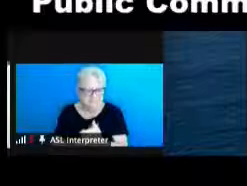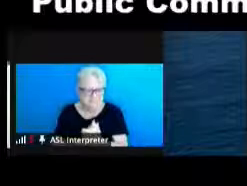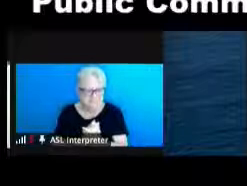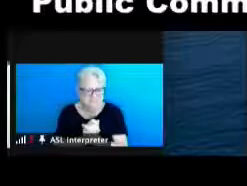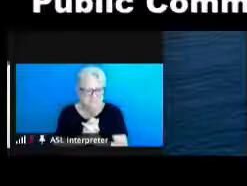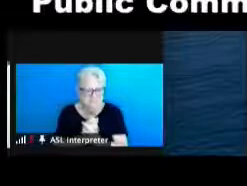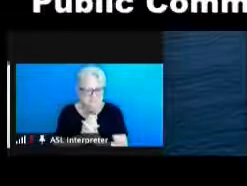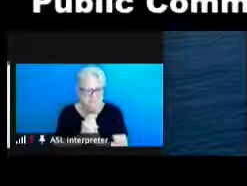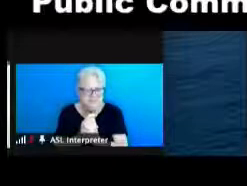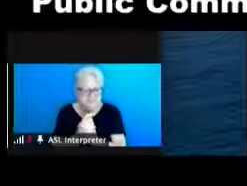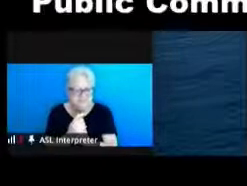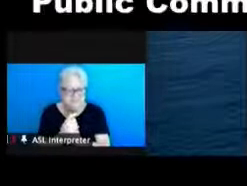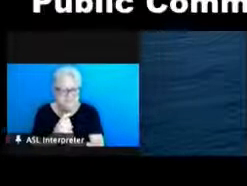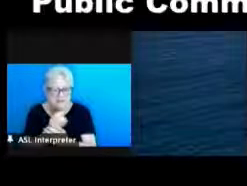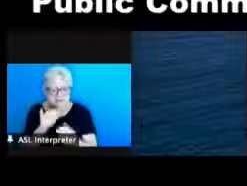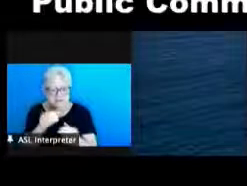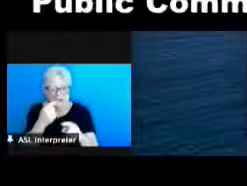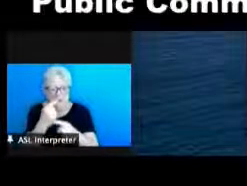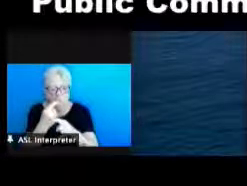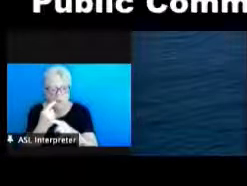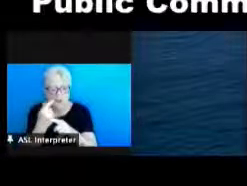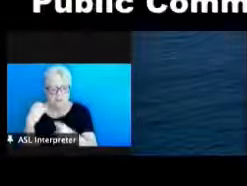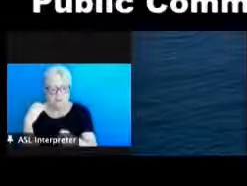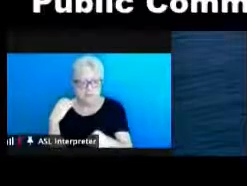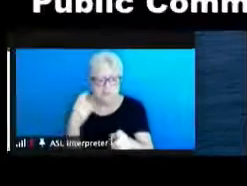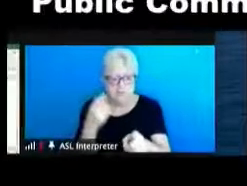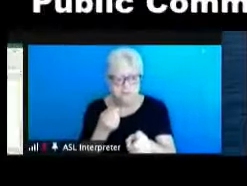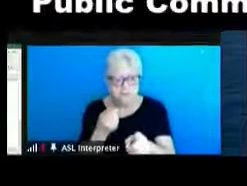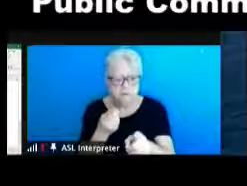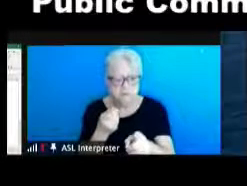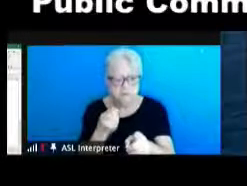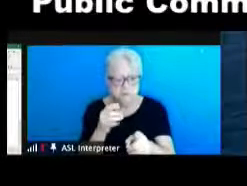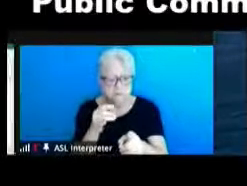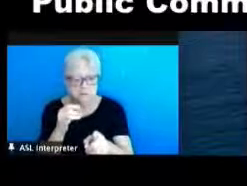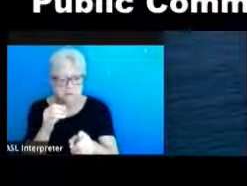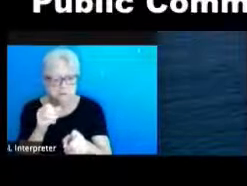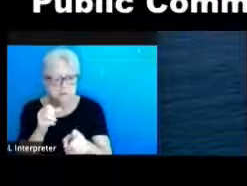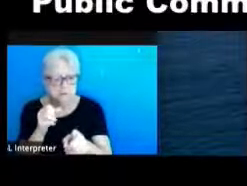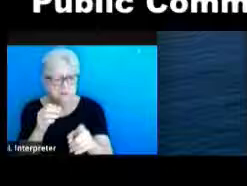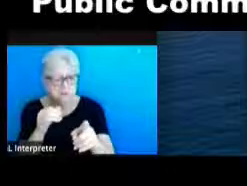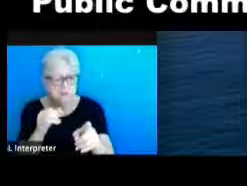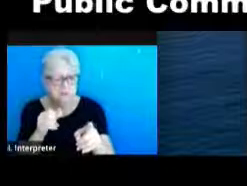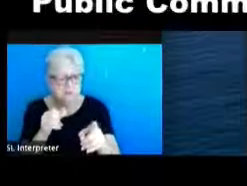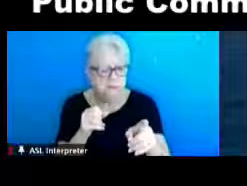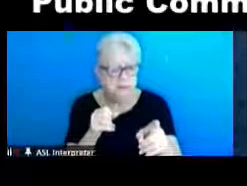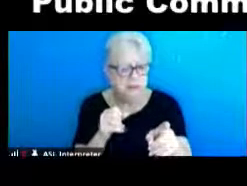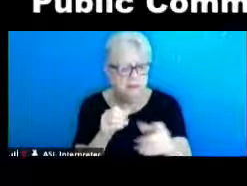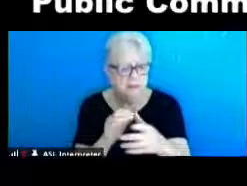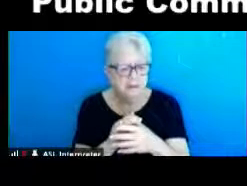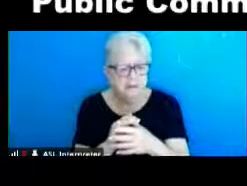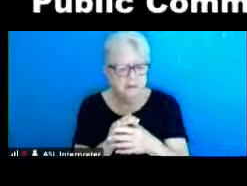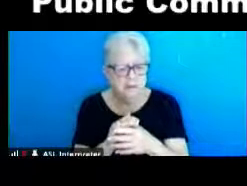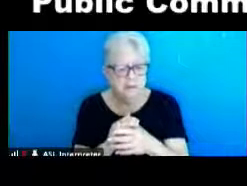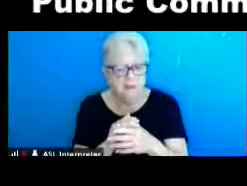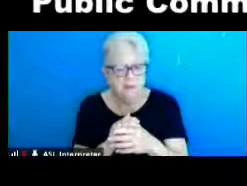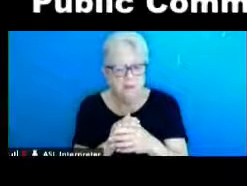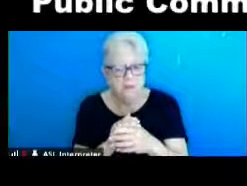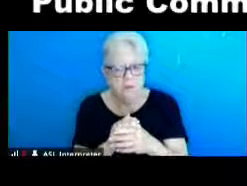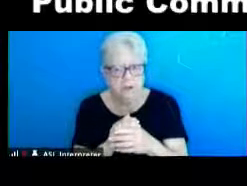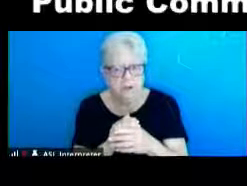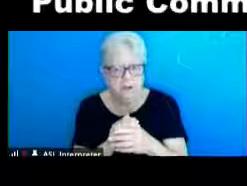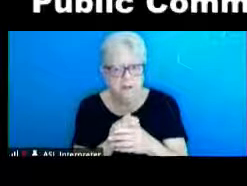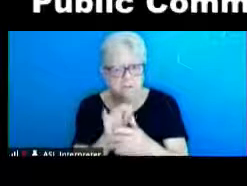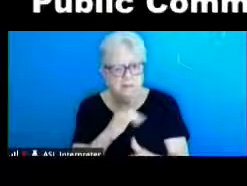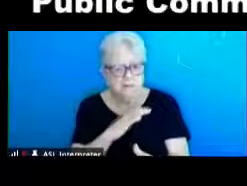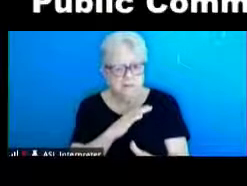Would that be correct, Chair? The language there? Yes, motion to recommend the commission to form litigation. Yes, that's fine. Thank